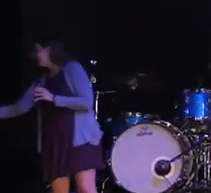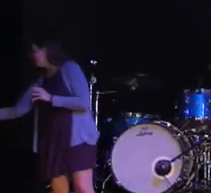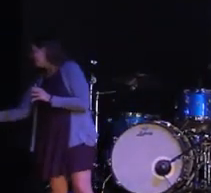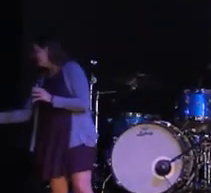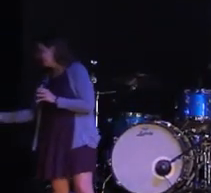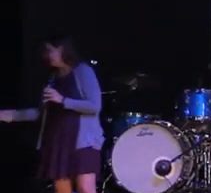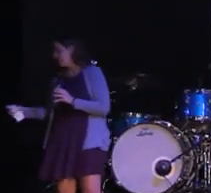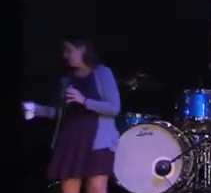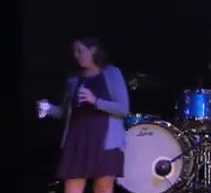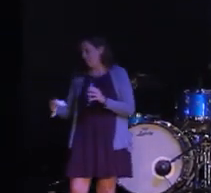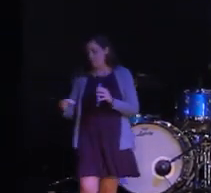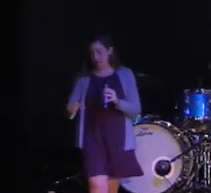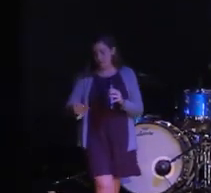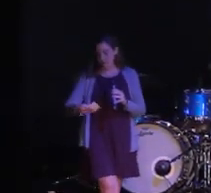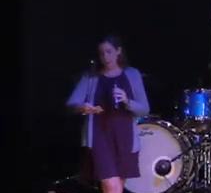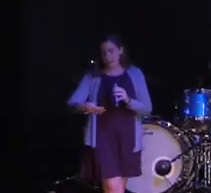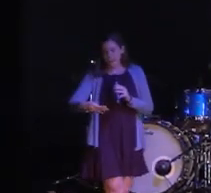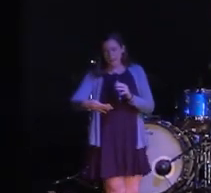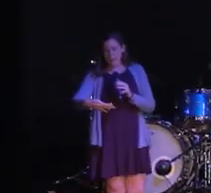Thank you.